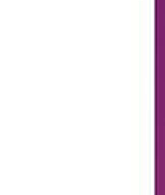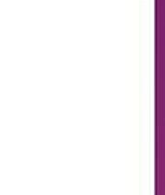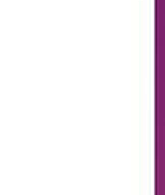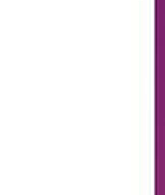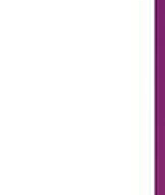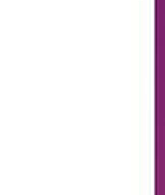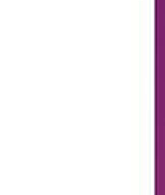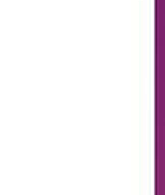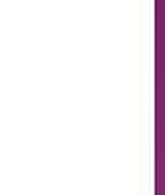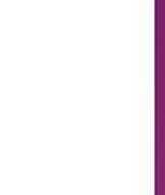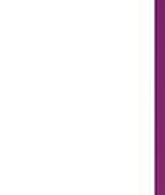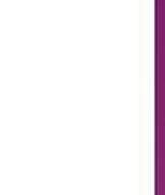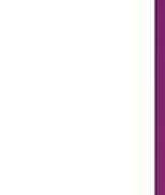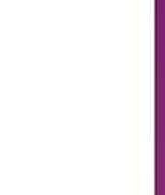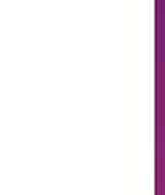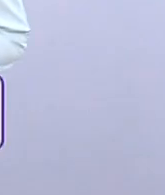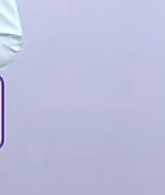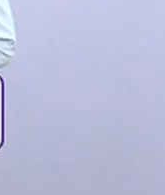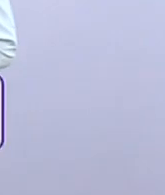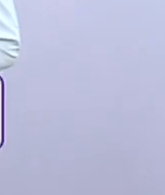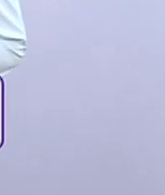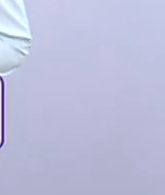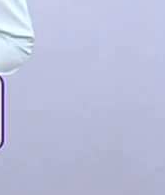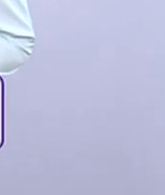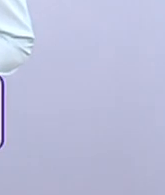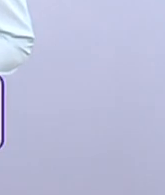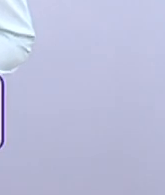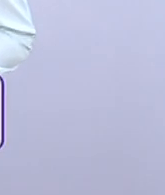It's freezing. One more.